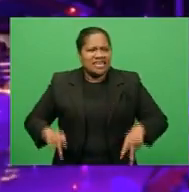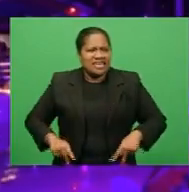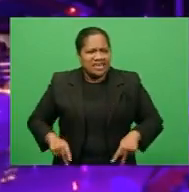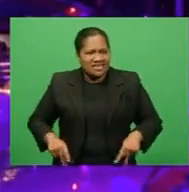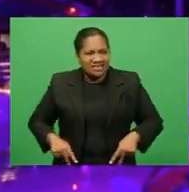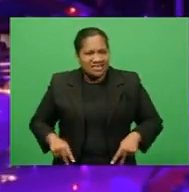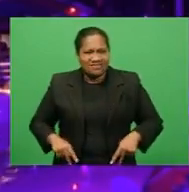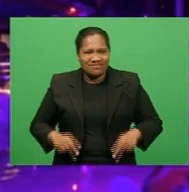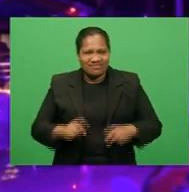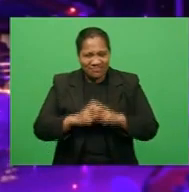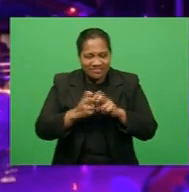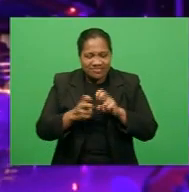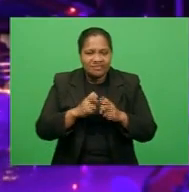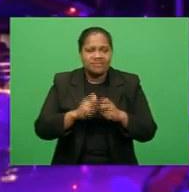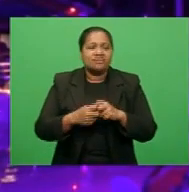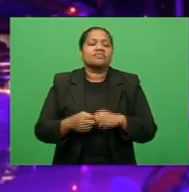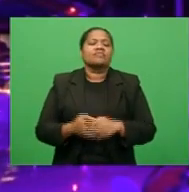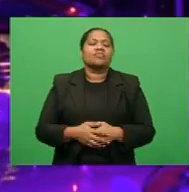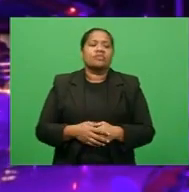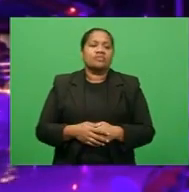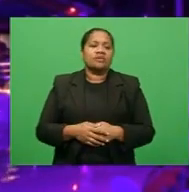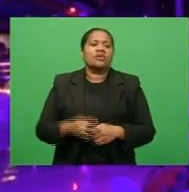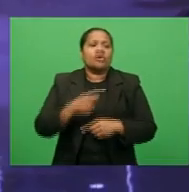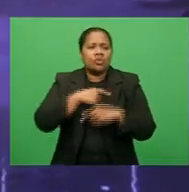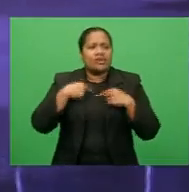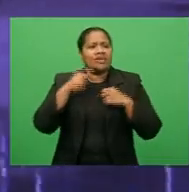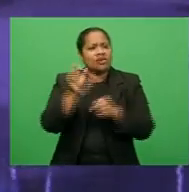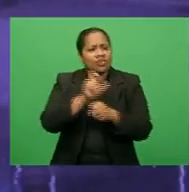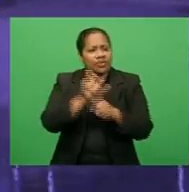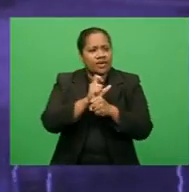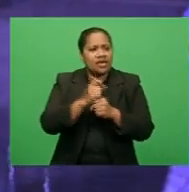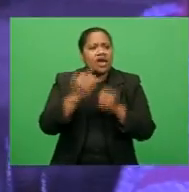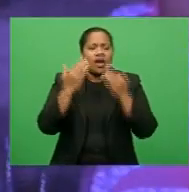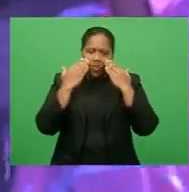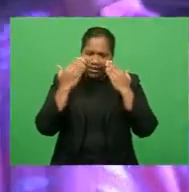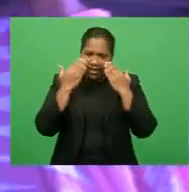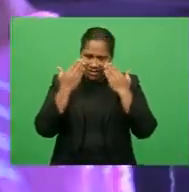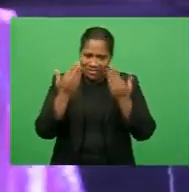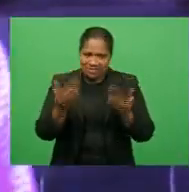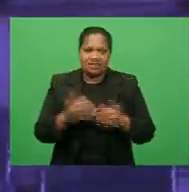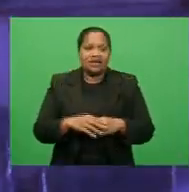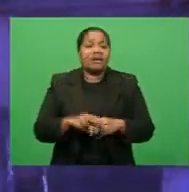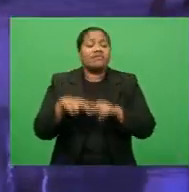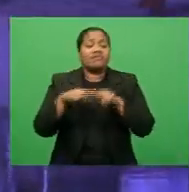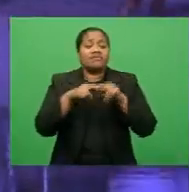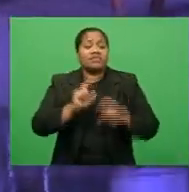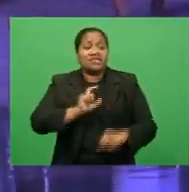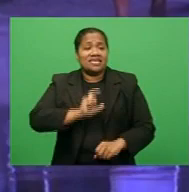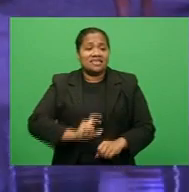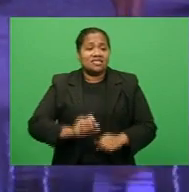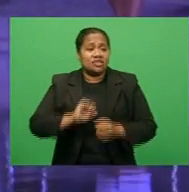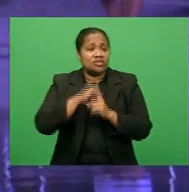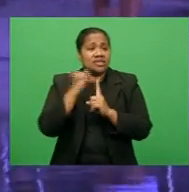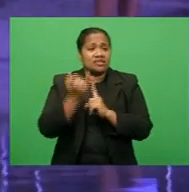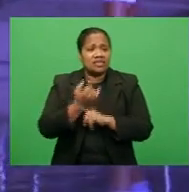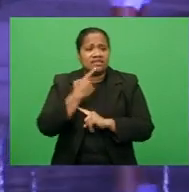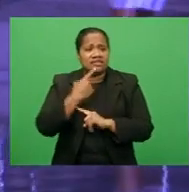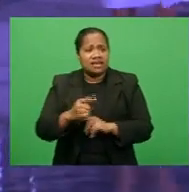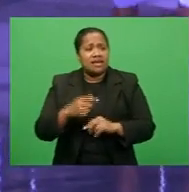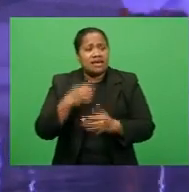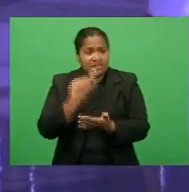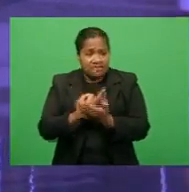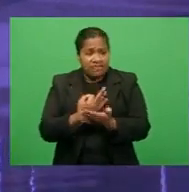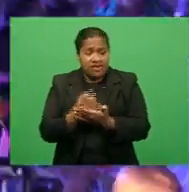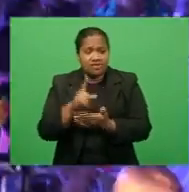diabetes, and we create awareness about it. The Fiji Cancer Society say the funds raised will go a long way in